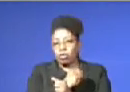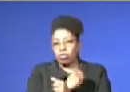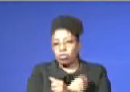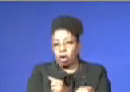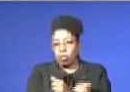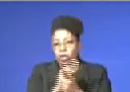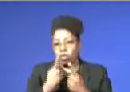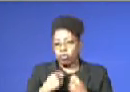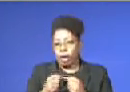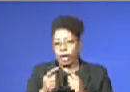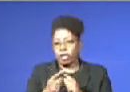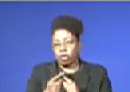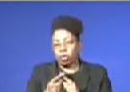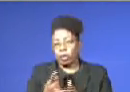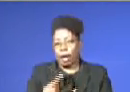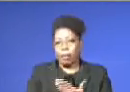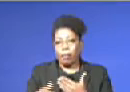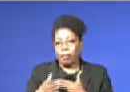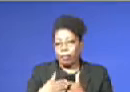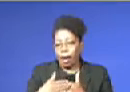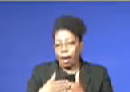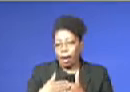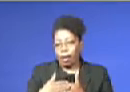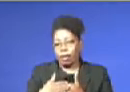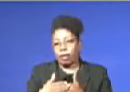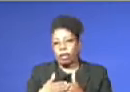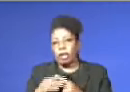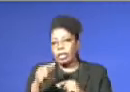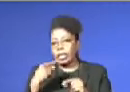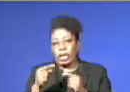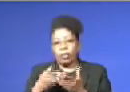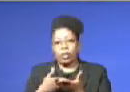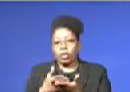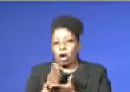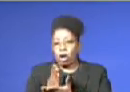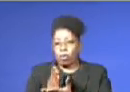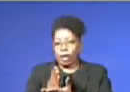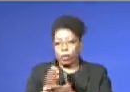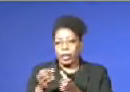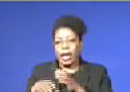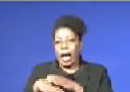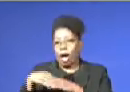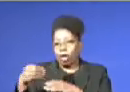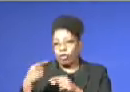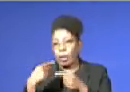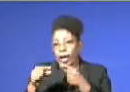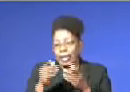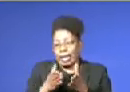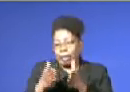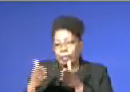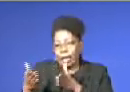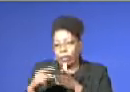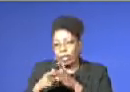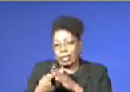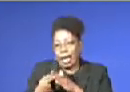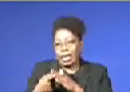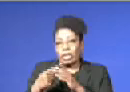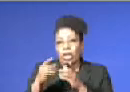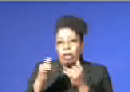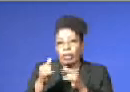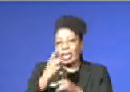and we tried to recuperate. The game was okay, but we went away from our game plan. We started playing